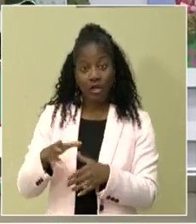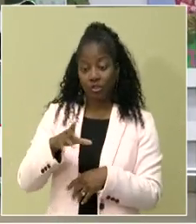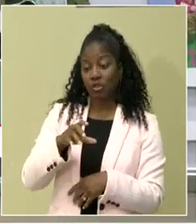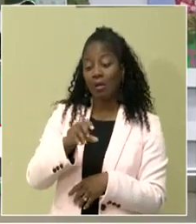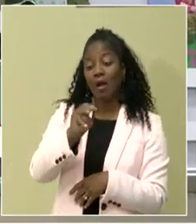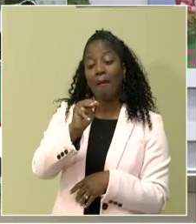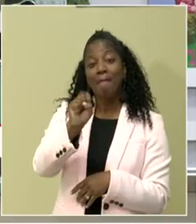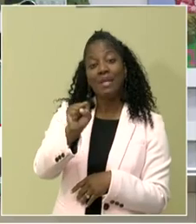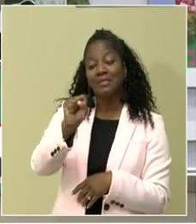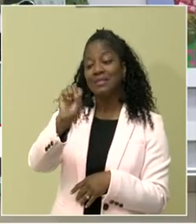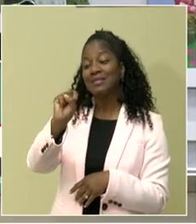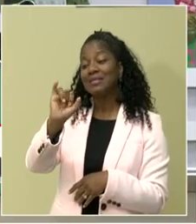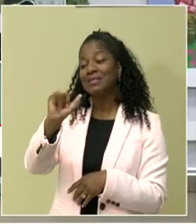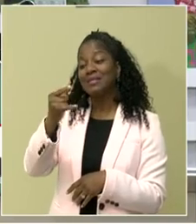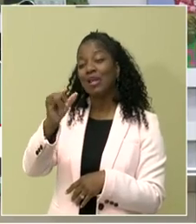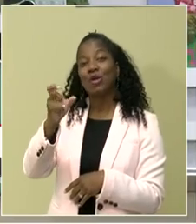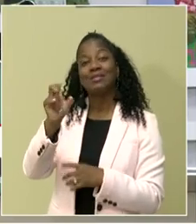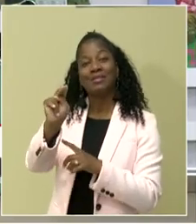big round of applause.